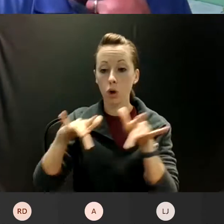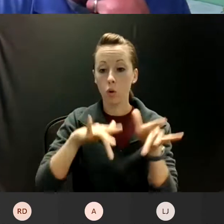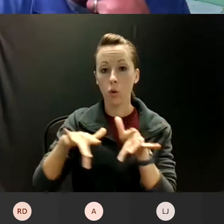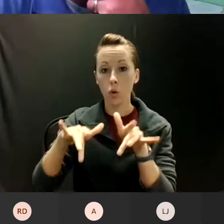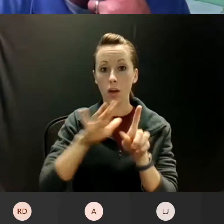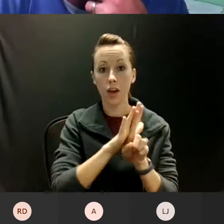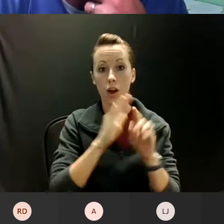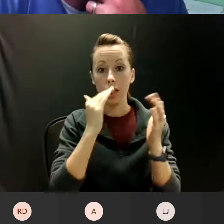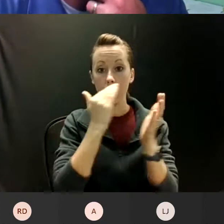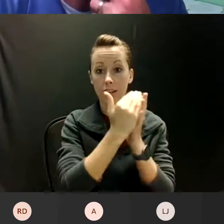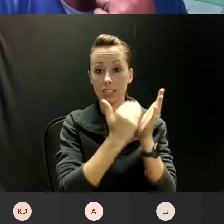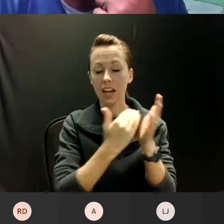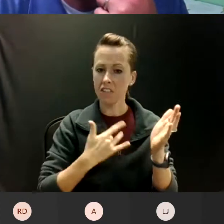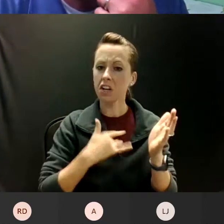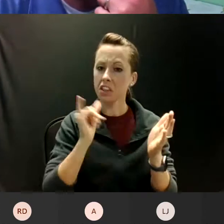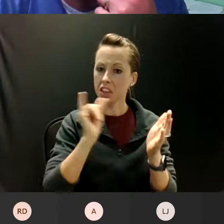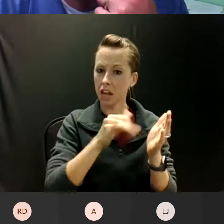like effective use of NTI.